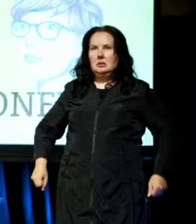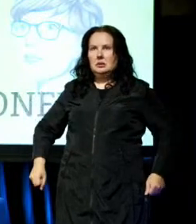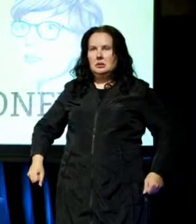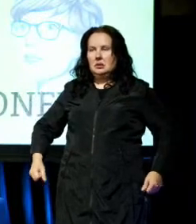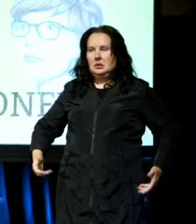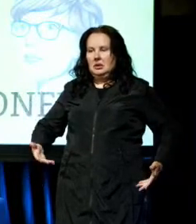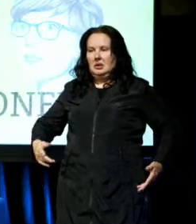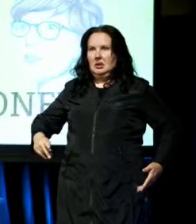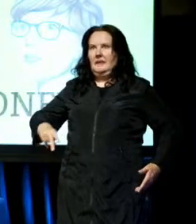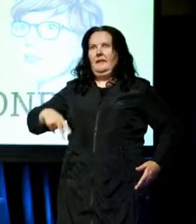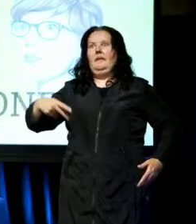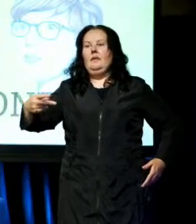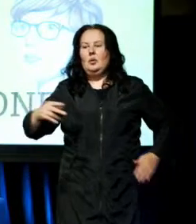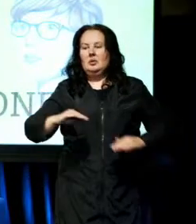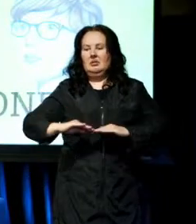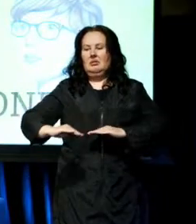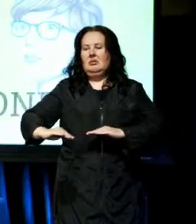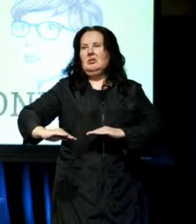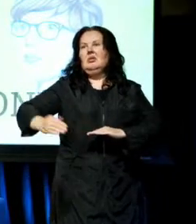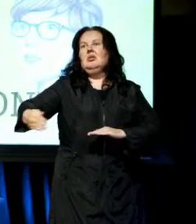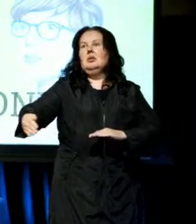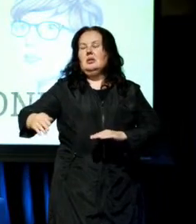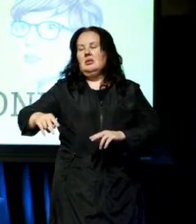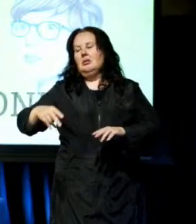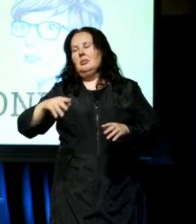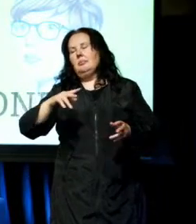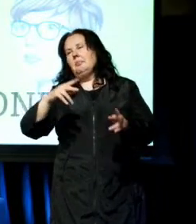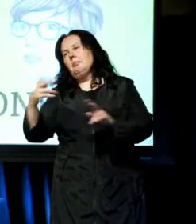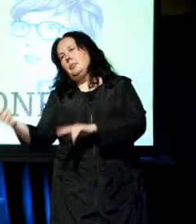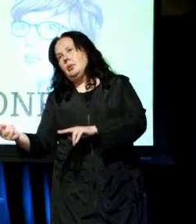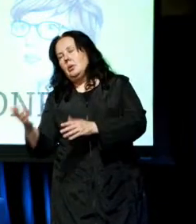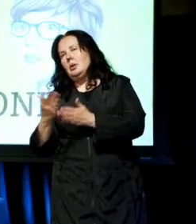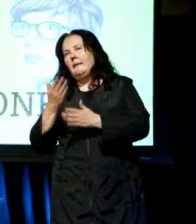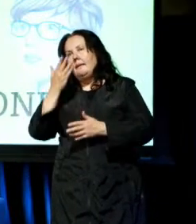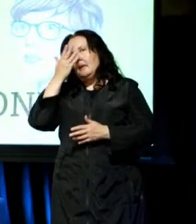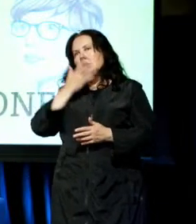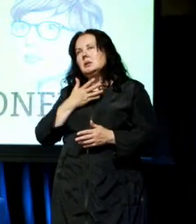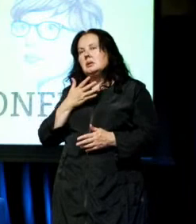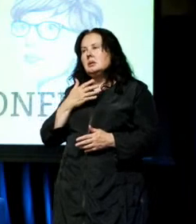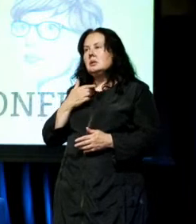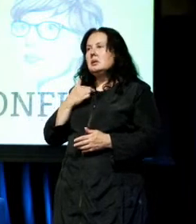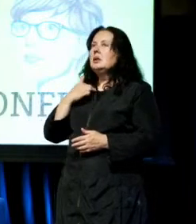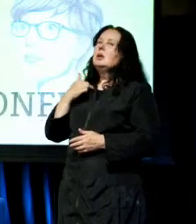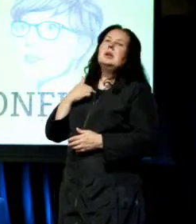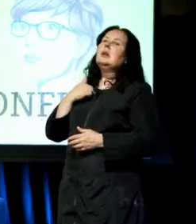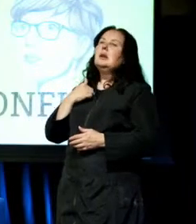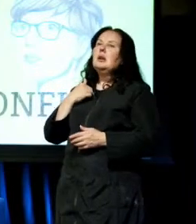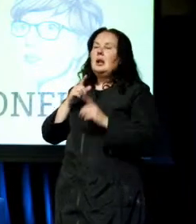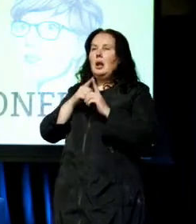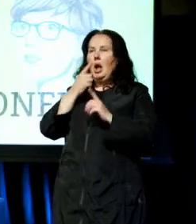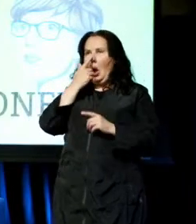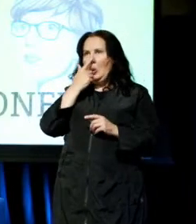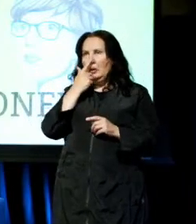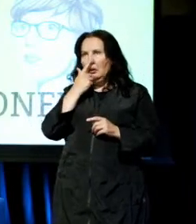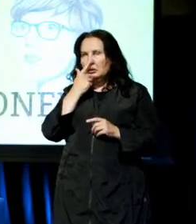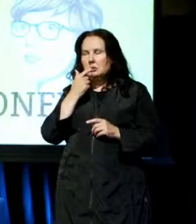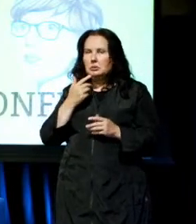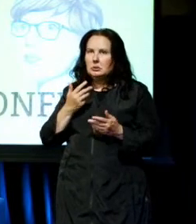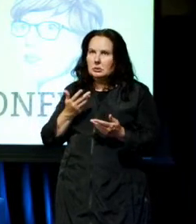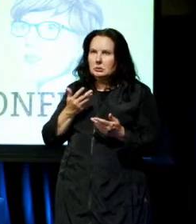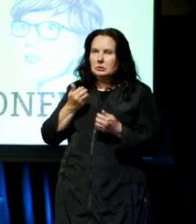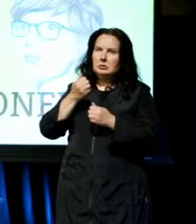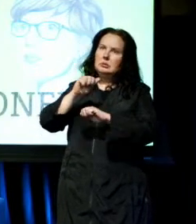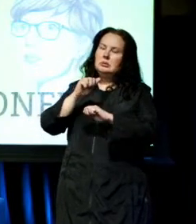way of stopping myself from falling. So I just went like straight down like a board on my face. I like to say I broke the fall with my nose.